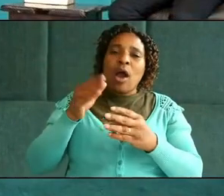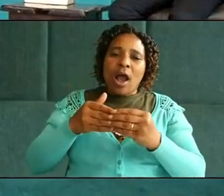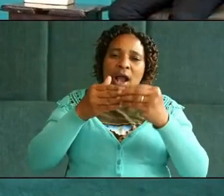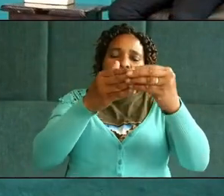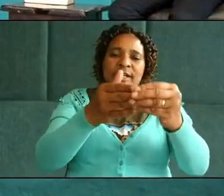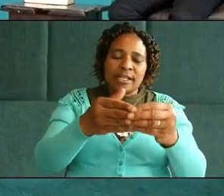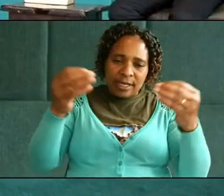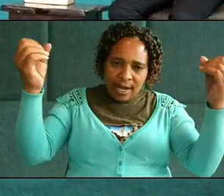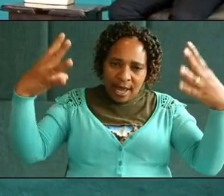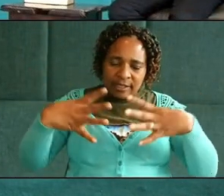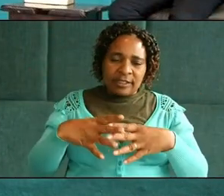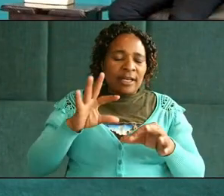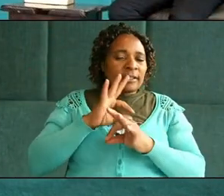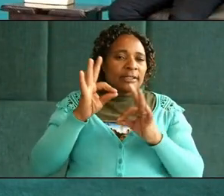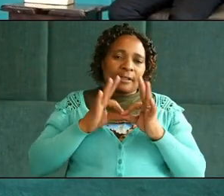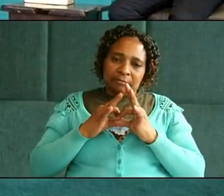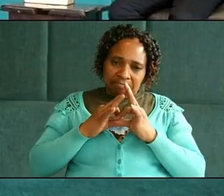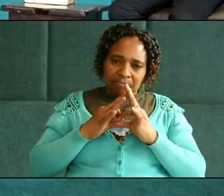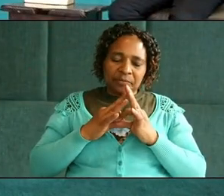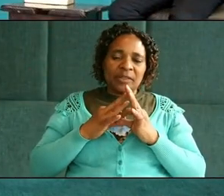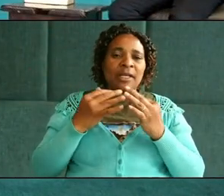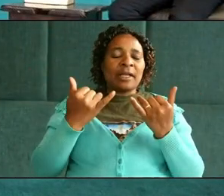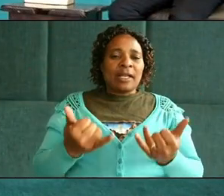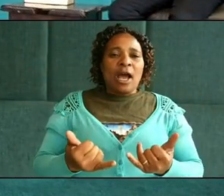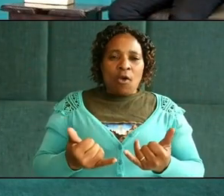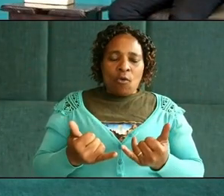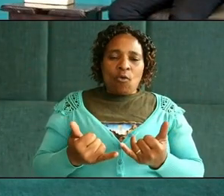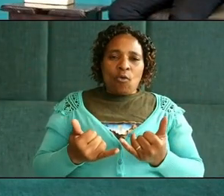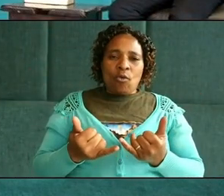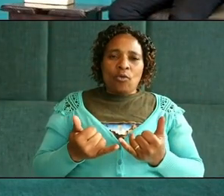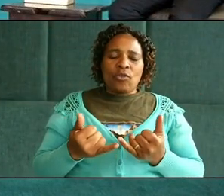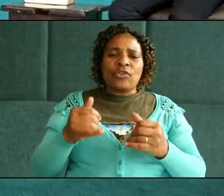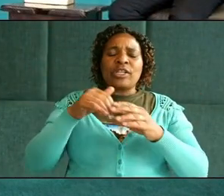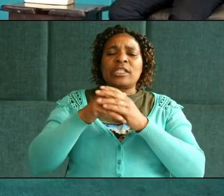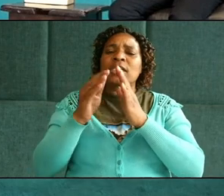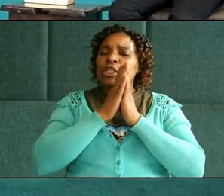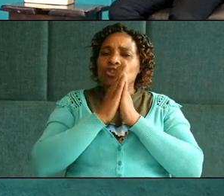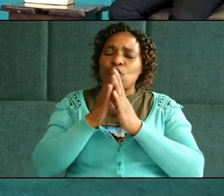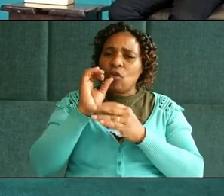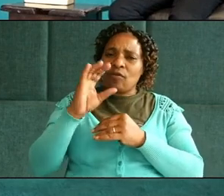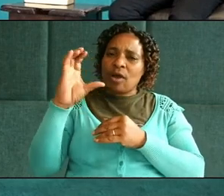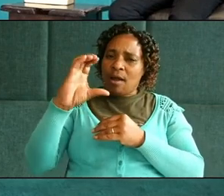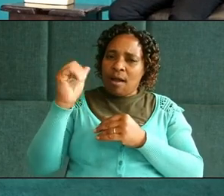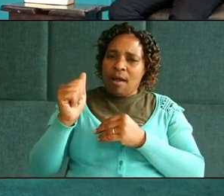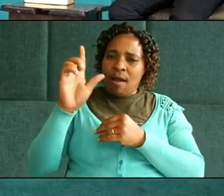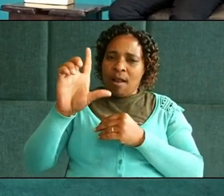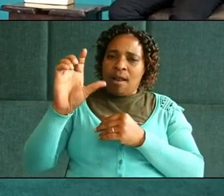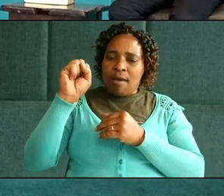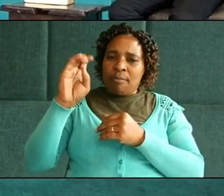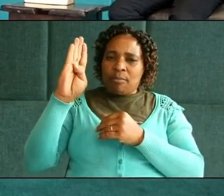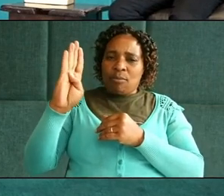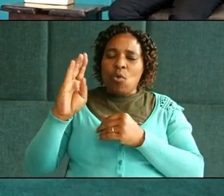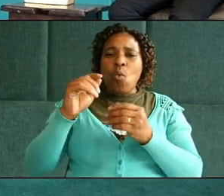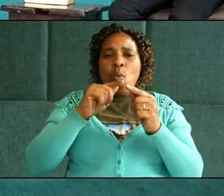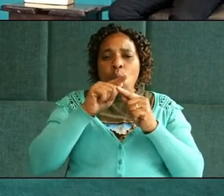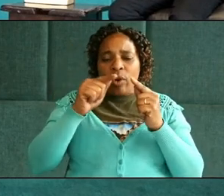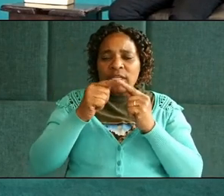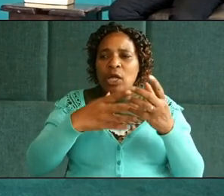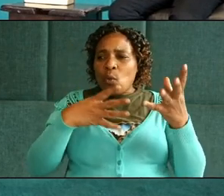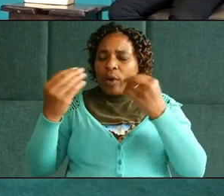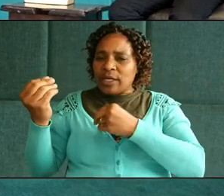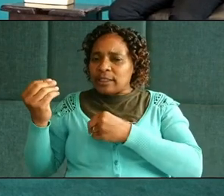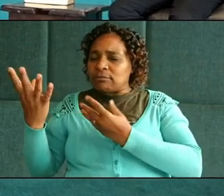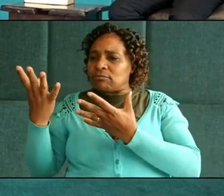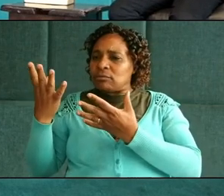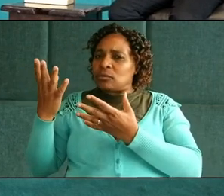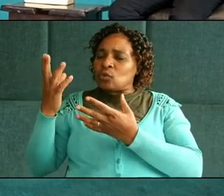Yeah, exactly. And it relates to the story of Caleb. When they went like to spy for the land, in the